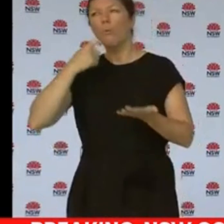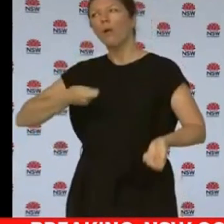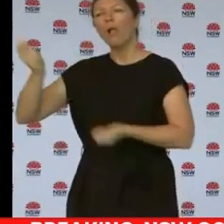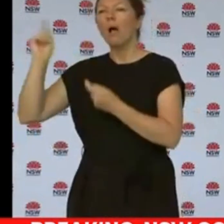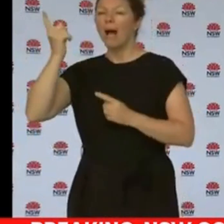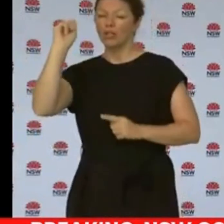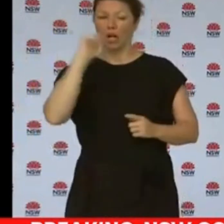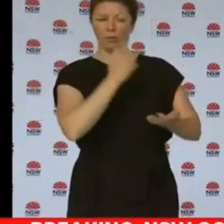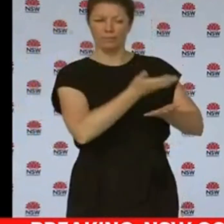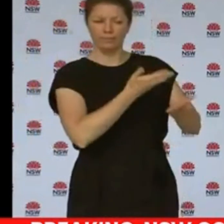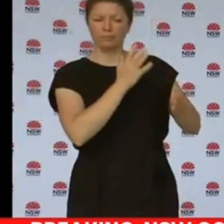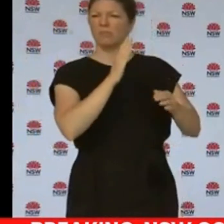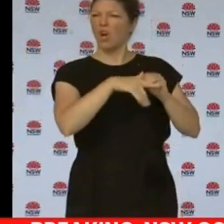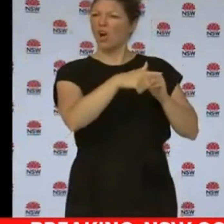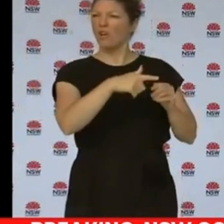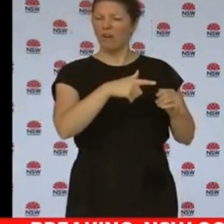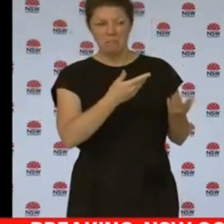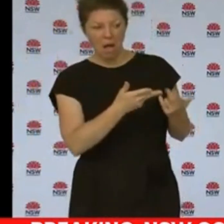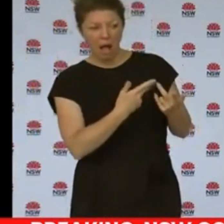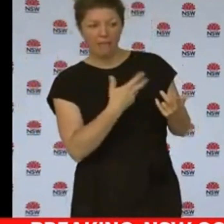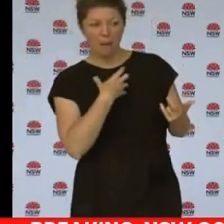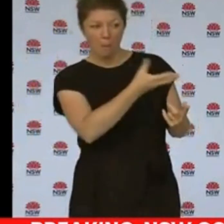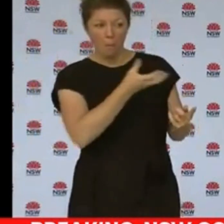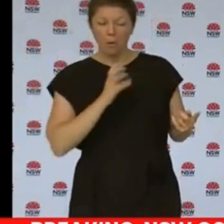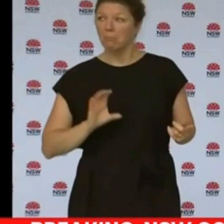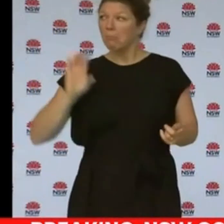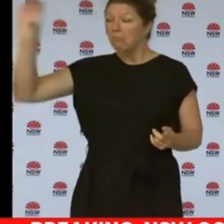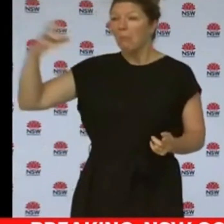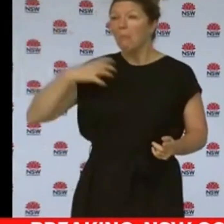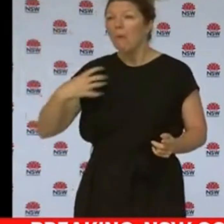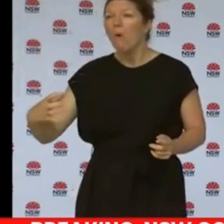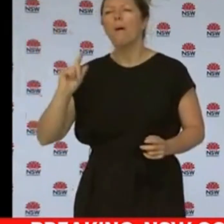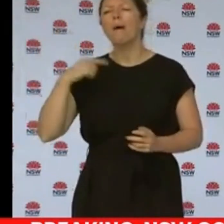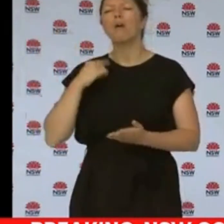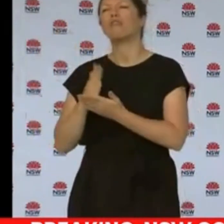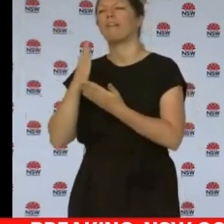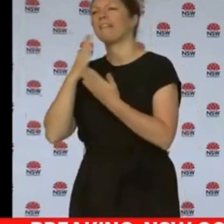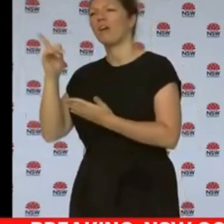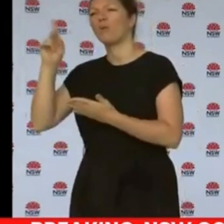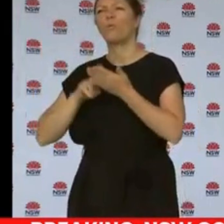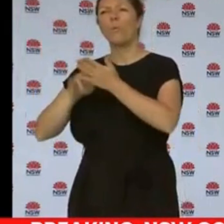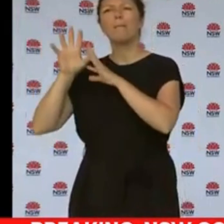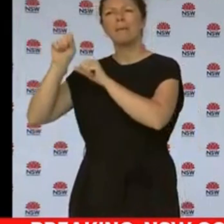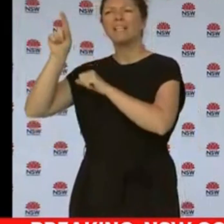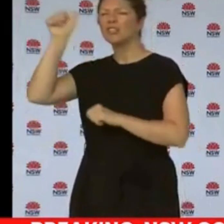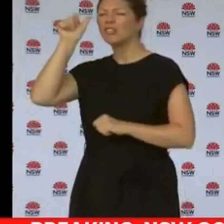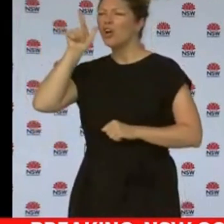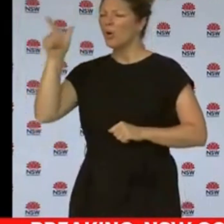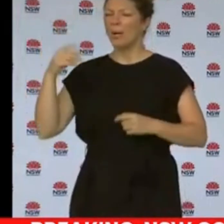to the Treasurer early this week to ascertain whether there's anything further we need to do at this stage. But we deeply